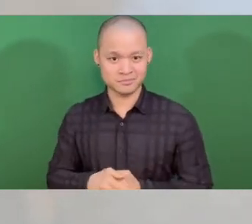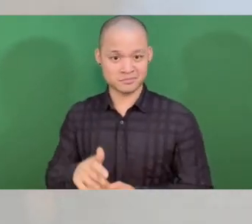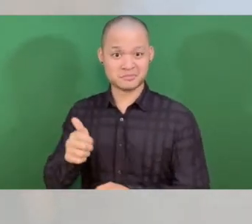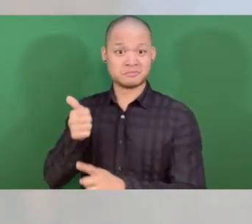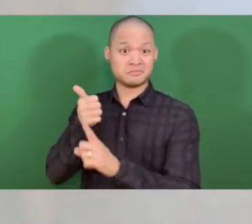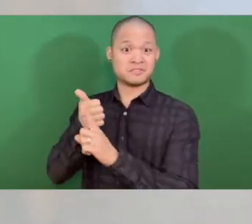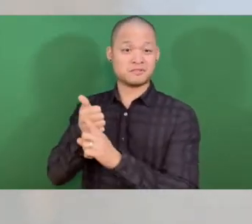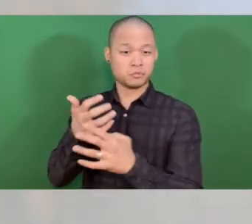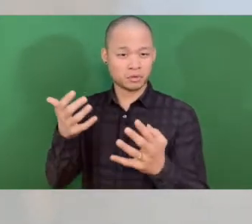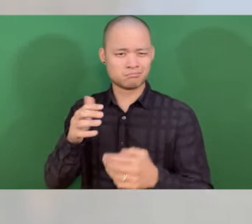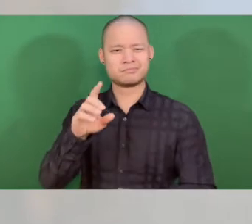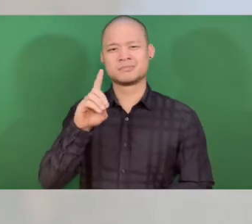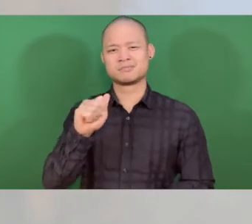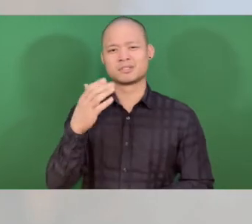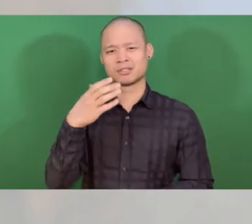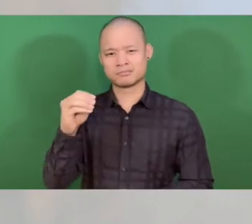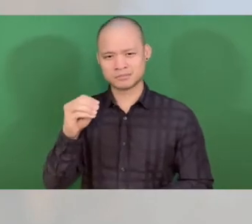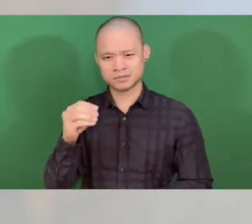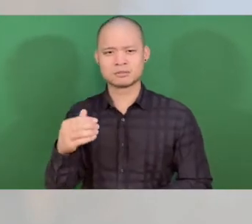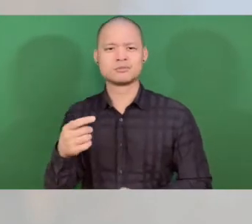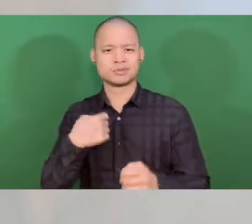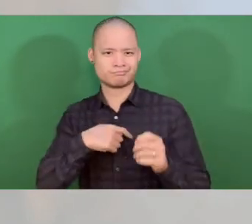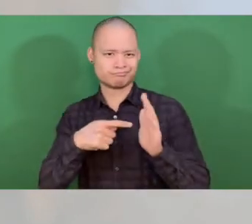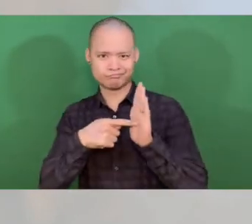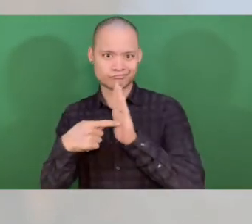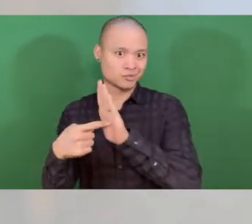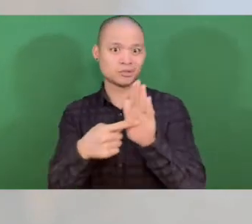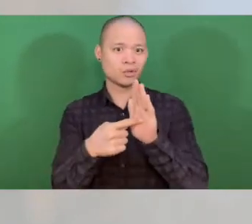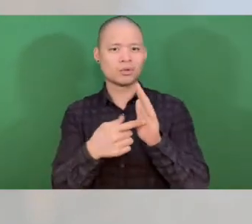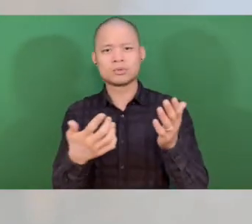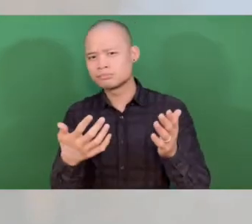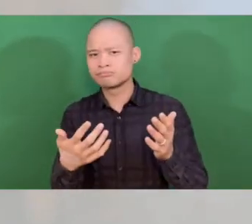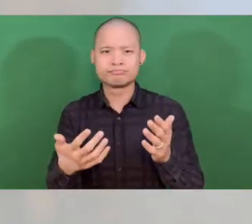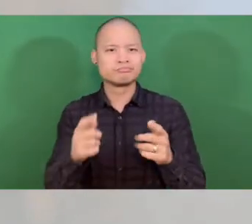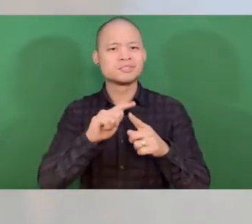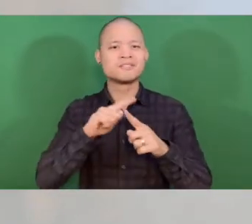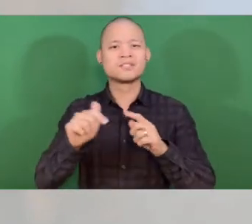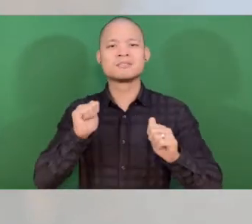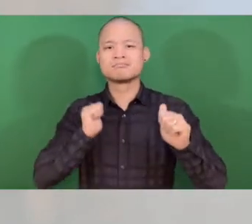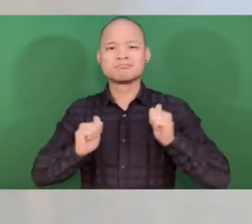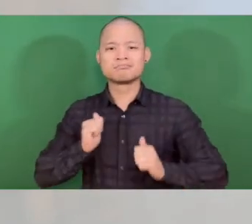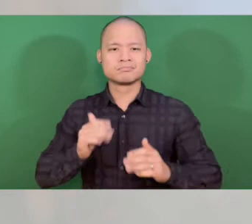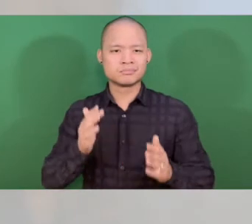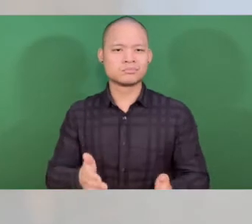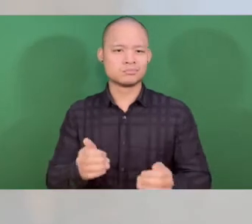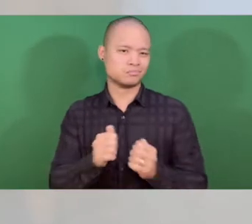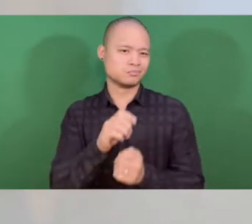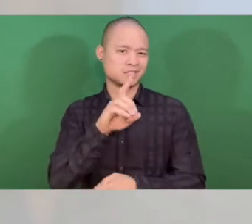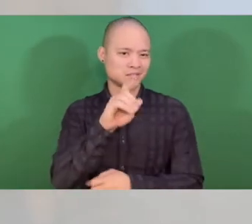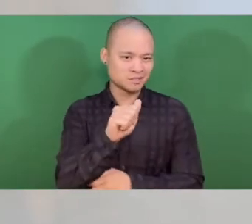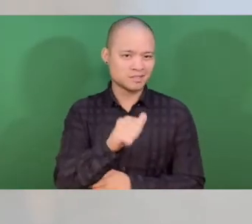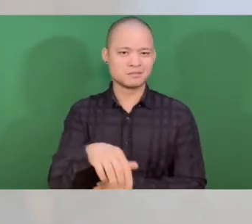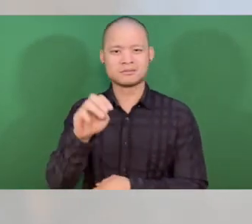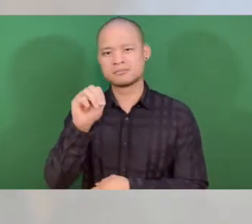feature performers who self-identify as disabled, deaf, mad, or sick. We want to break down barriers and make the